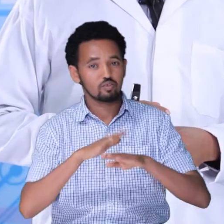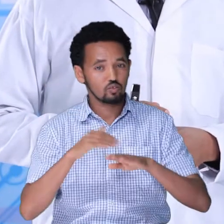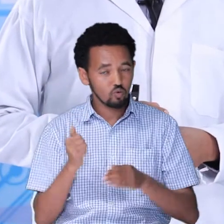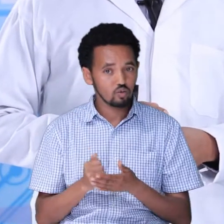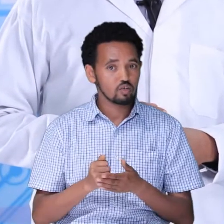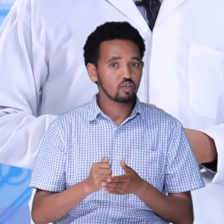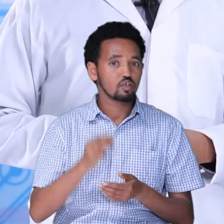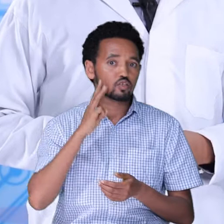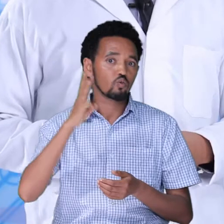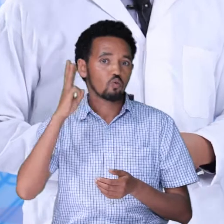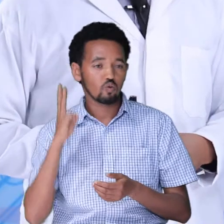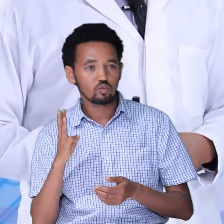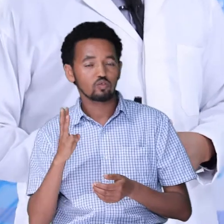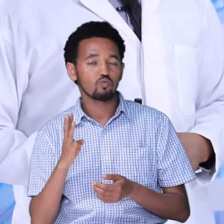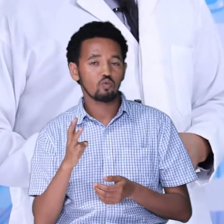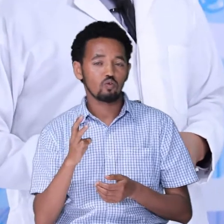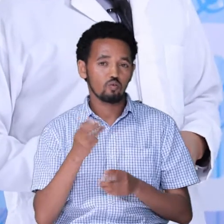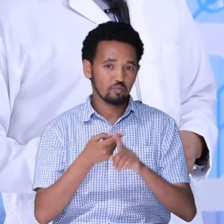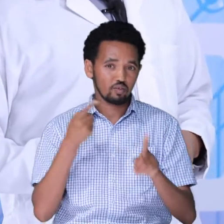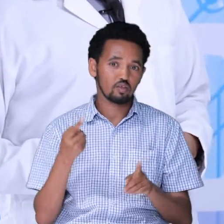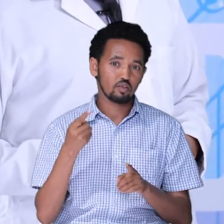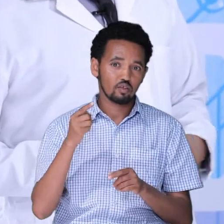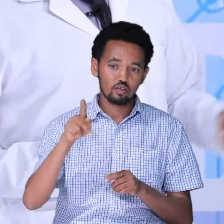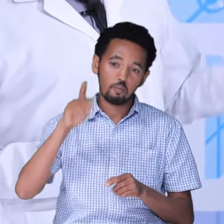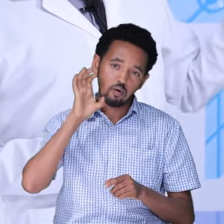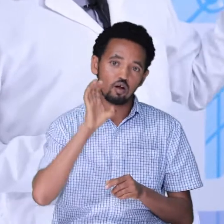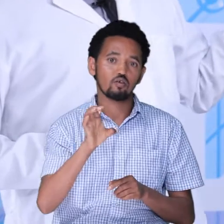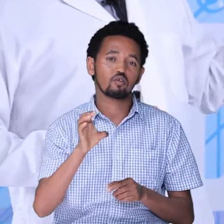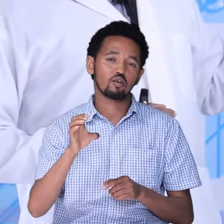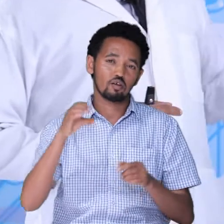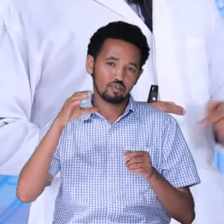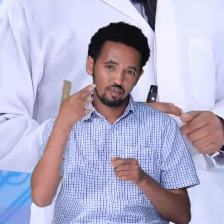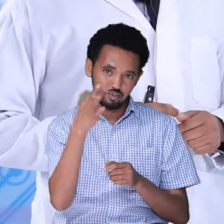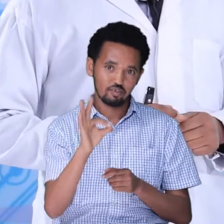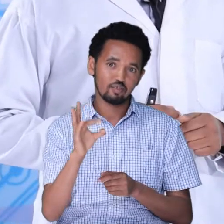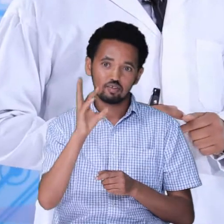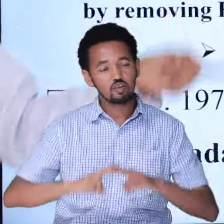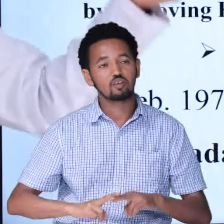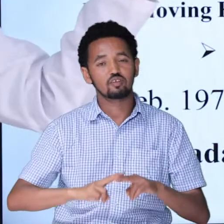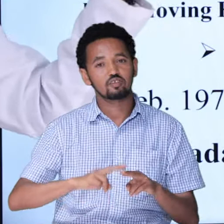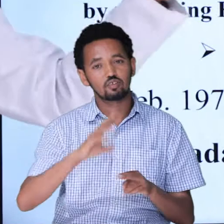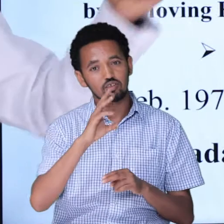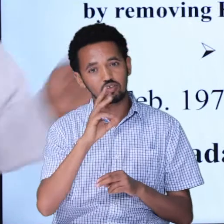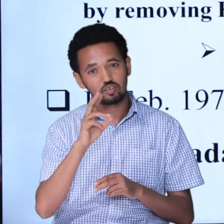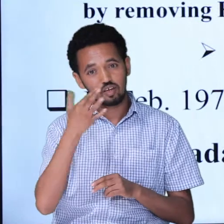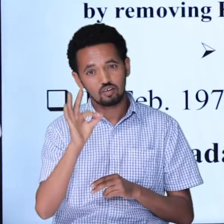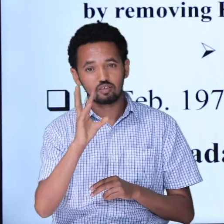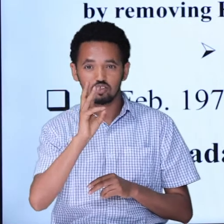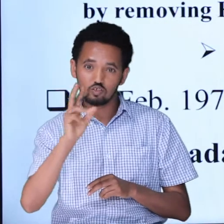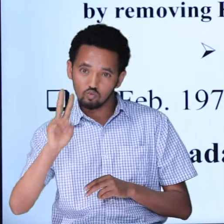He was overthrown from the power in 1966. The other one, Libya. The first leader